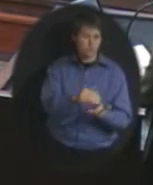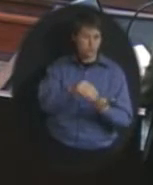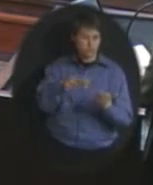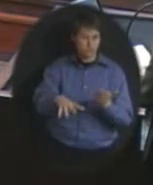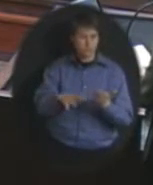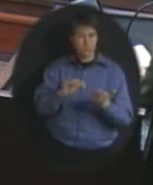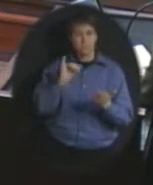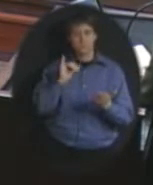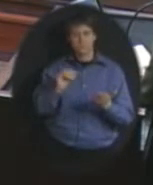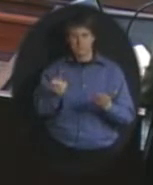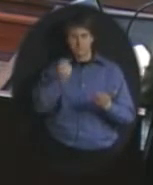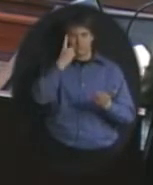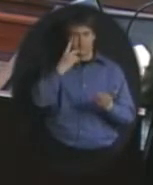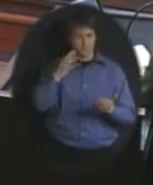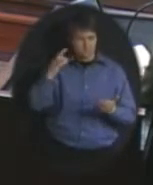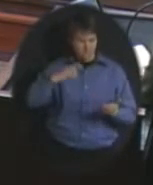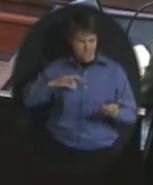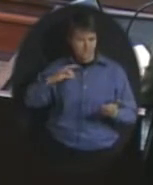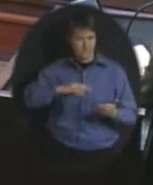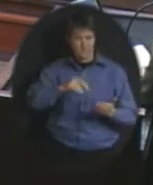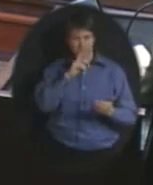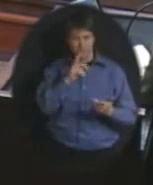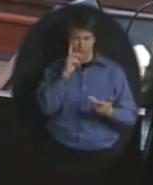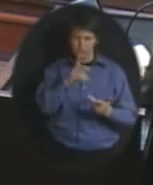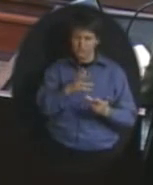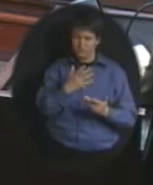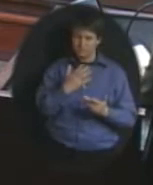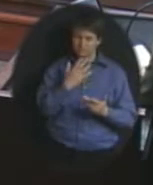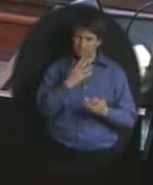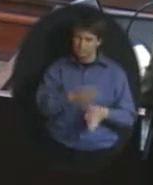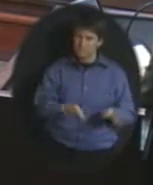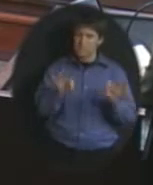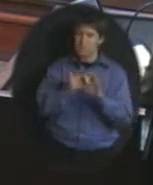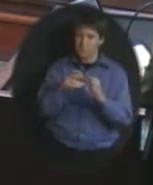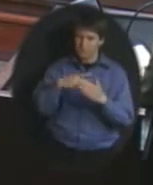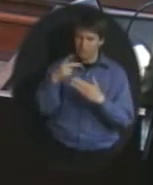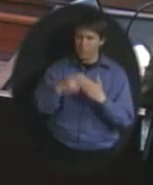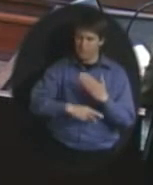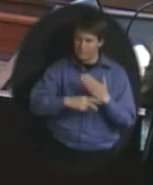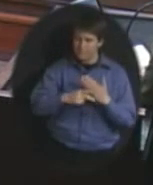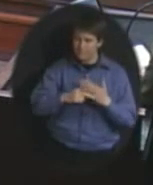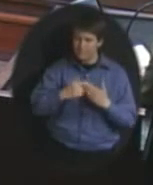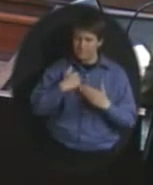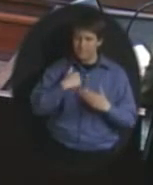they get to high school. I do believe it's a very valuable program. It meets a very